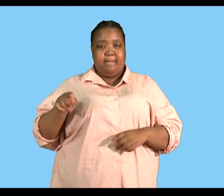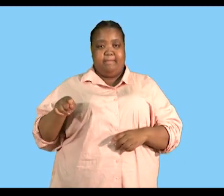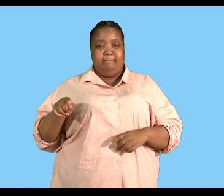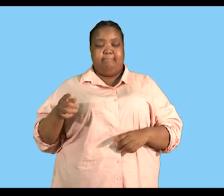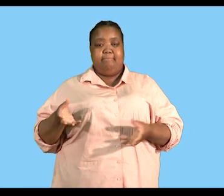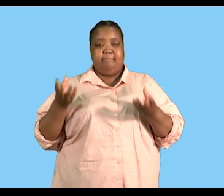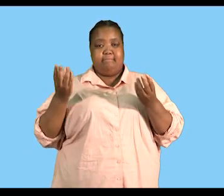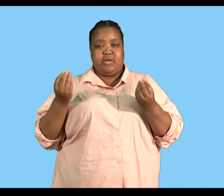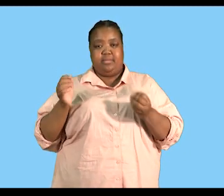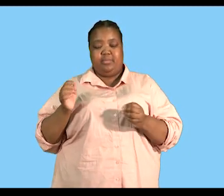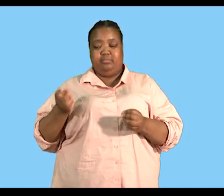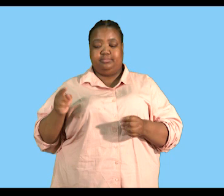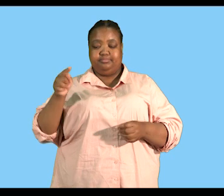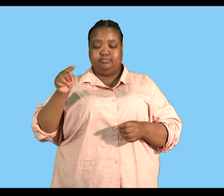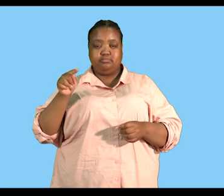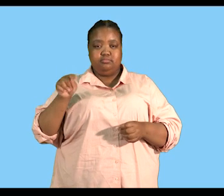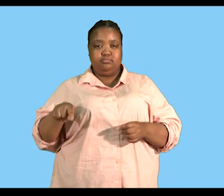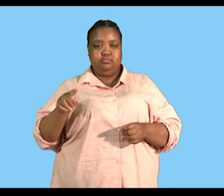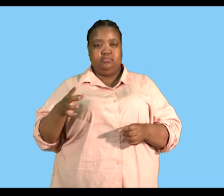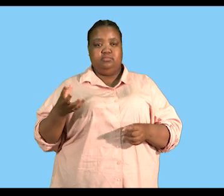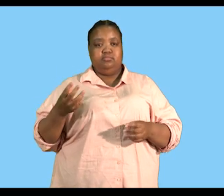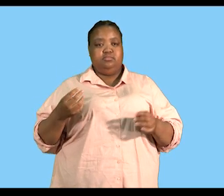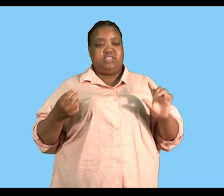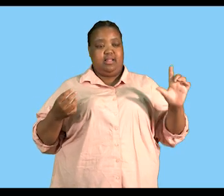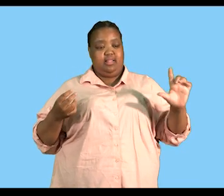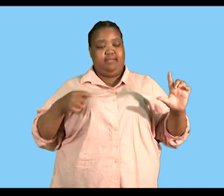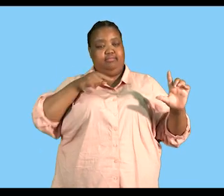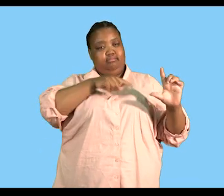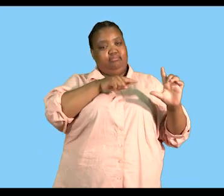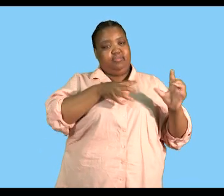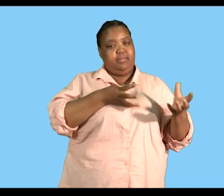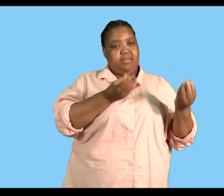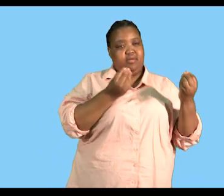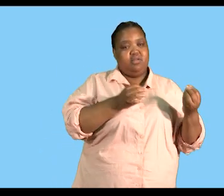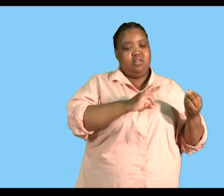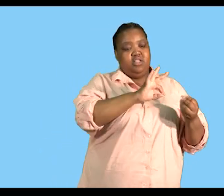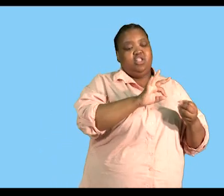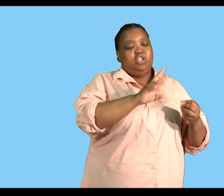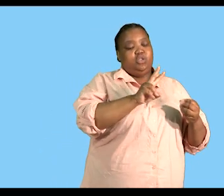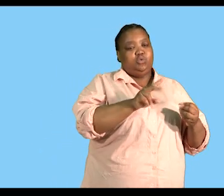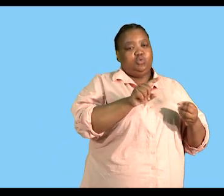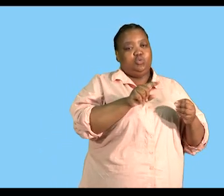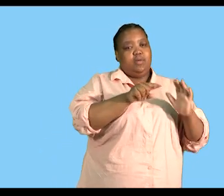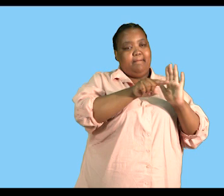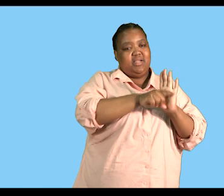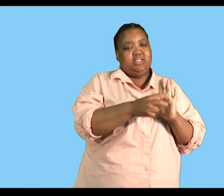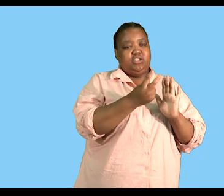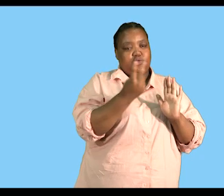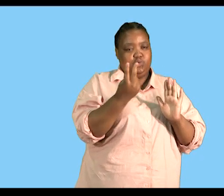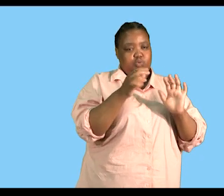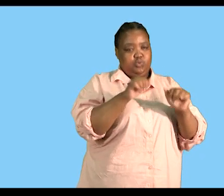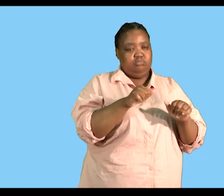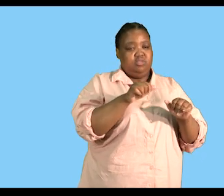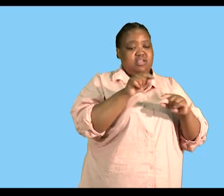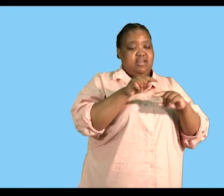on this side, your left hand side, you will have 32 minus 2 rand,